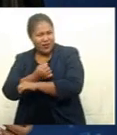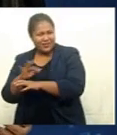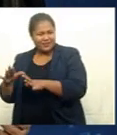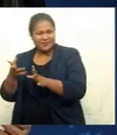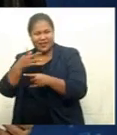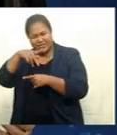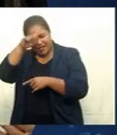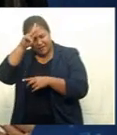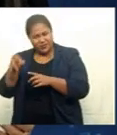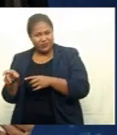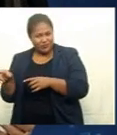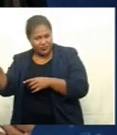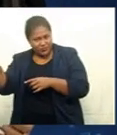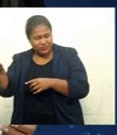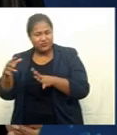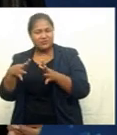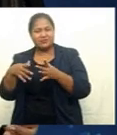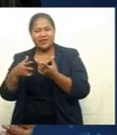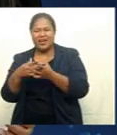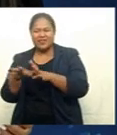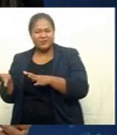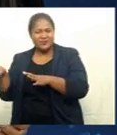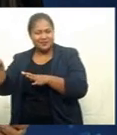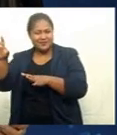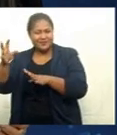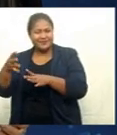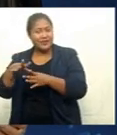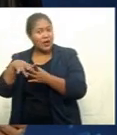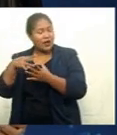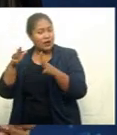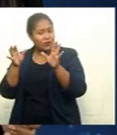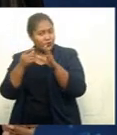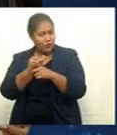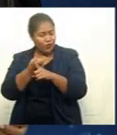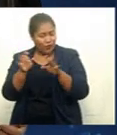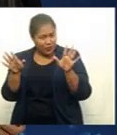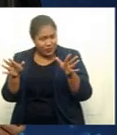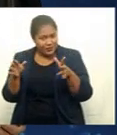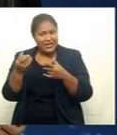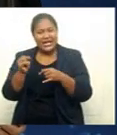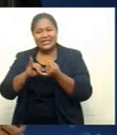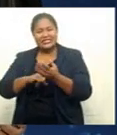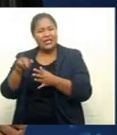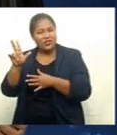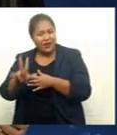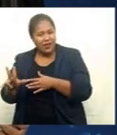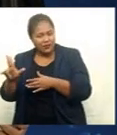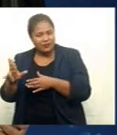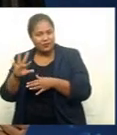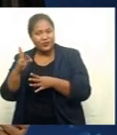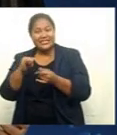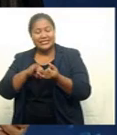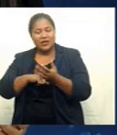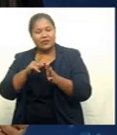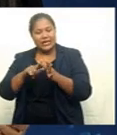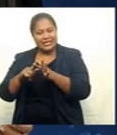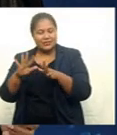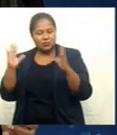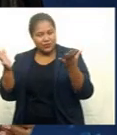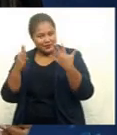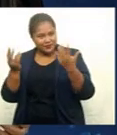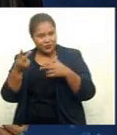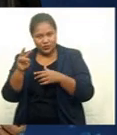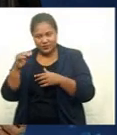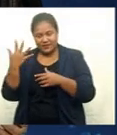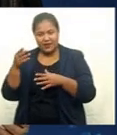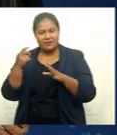Kandavu Passage, Vatuira Passage, Korosi and southern Lao waters, southeast winds 20 to 25 knots, rough seas,